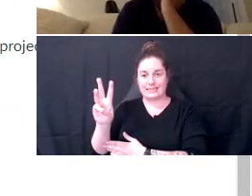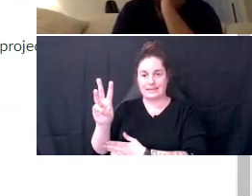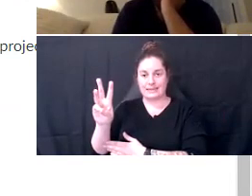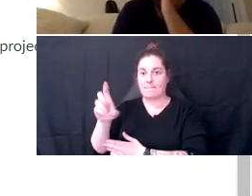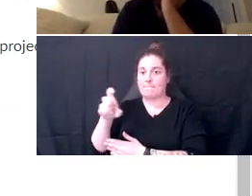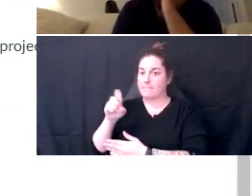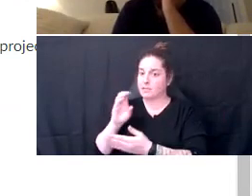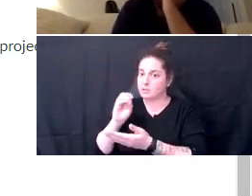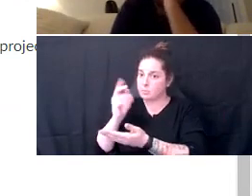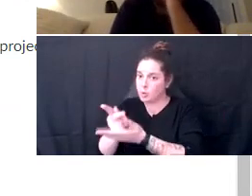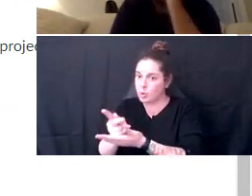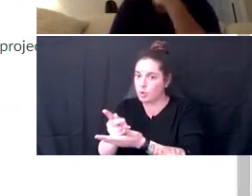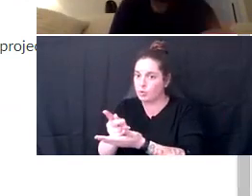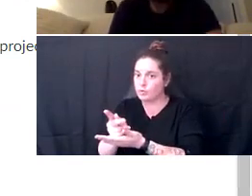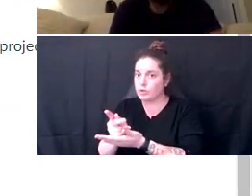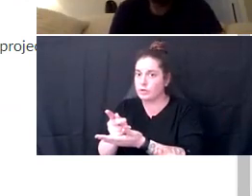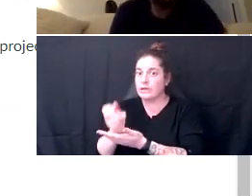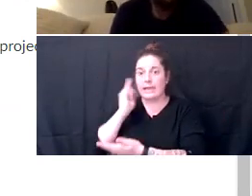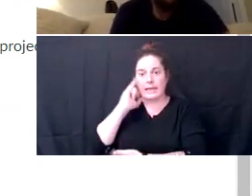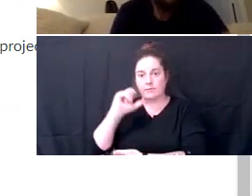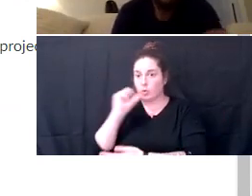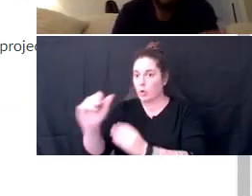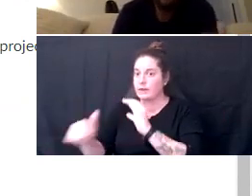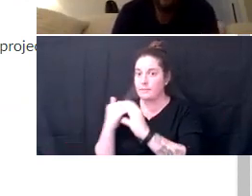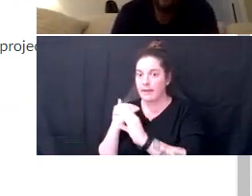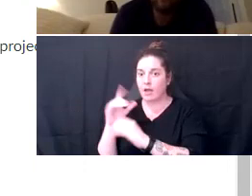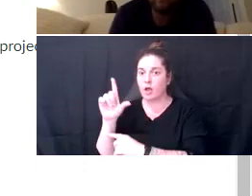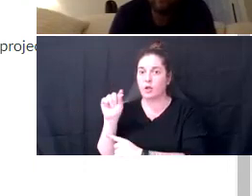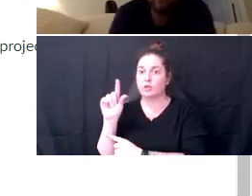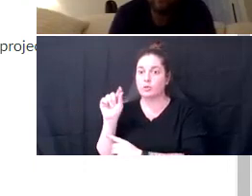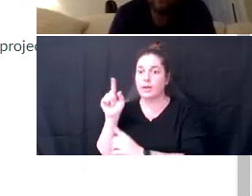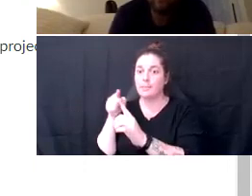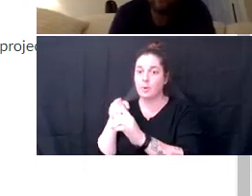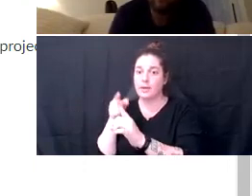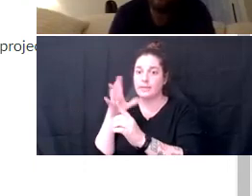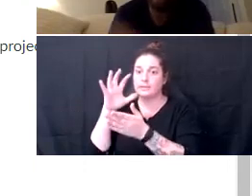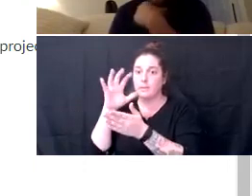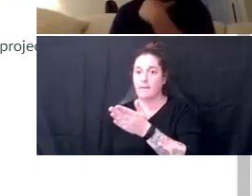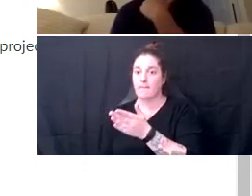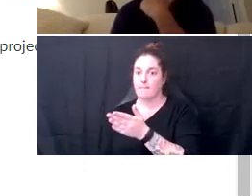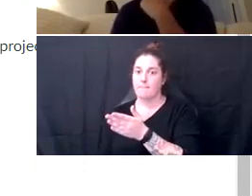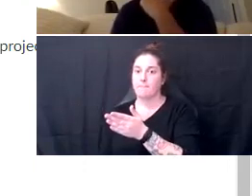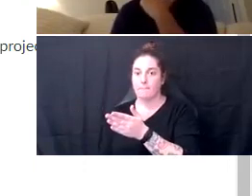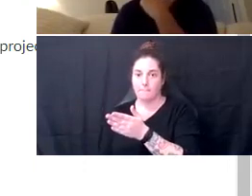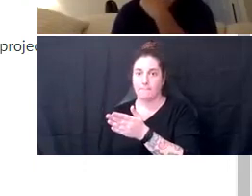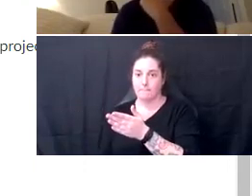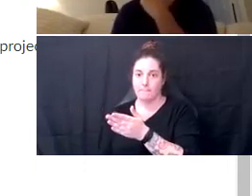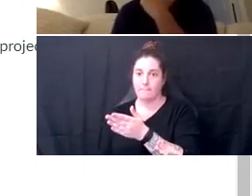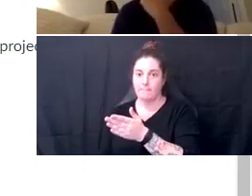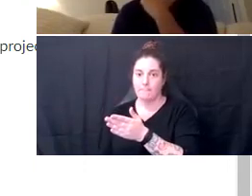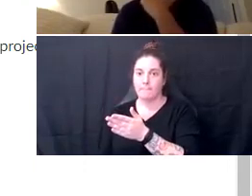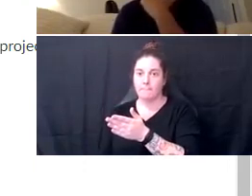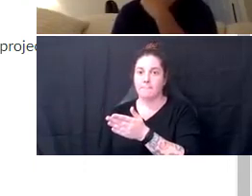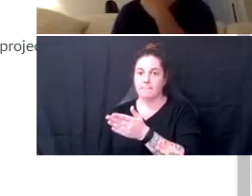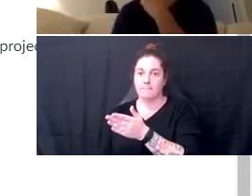approved, or you automatically lose 20 points. And we'll talk later about some additional possible consequences after